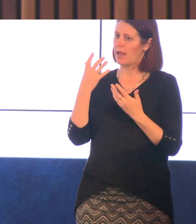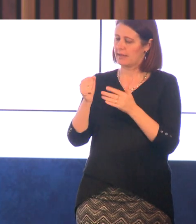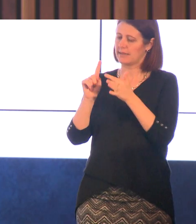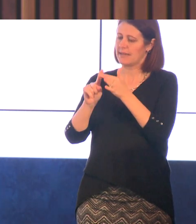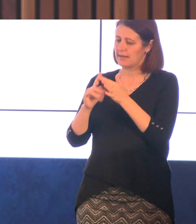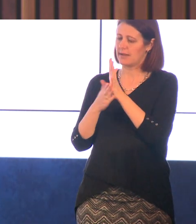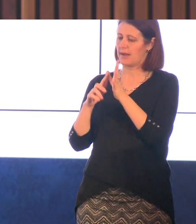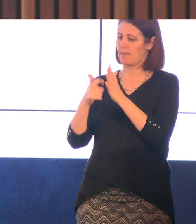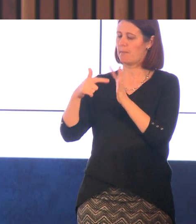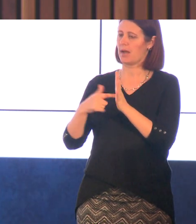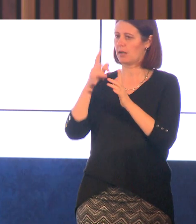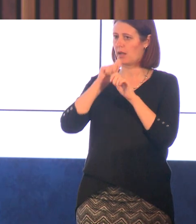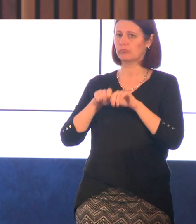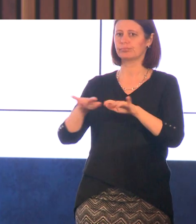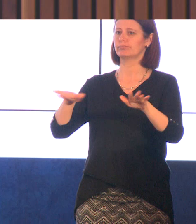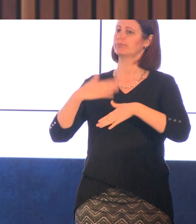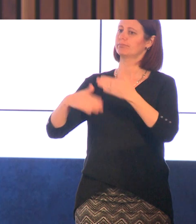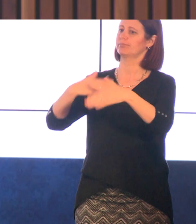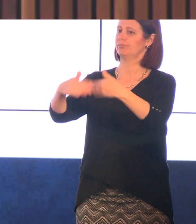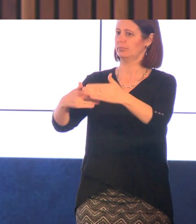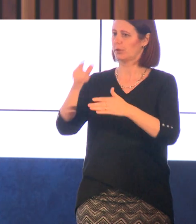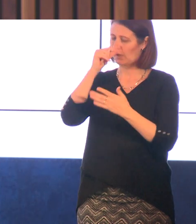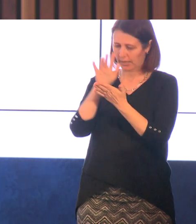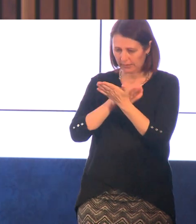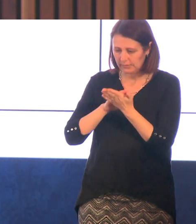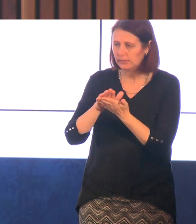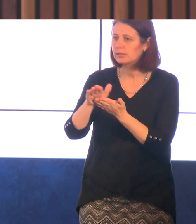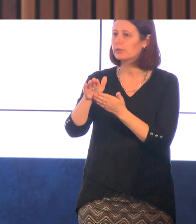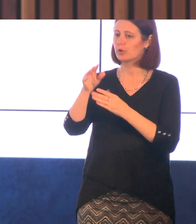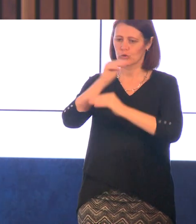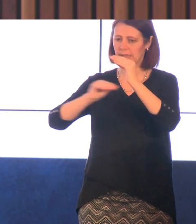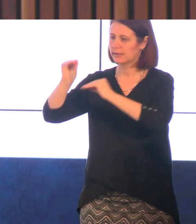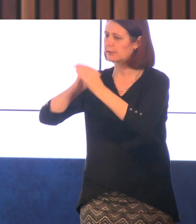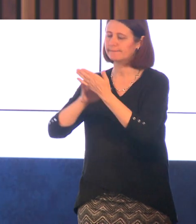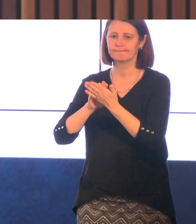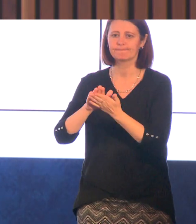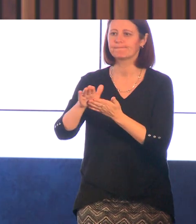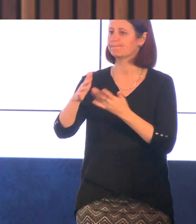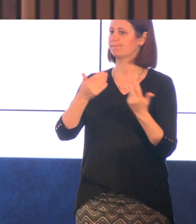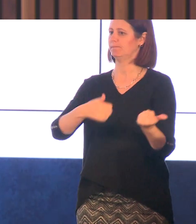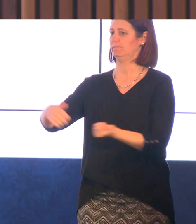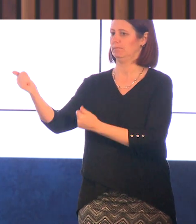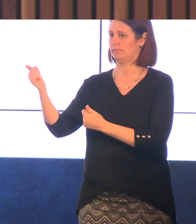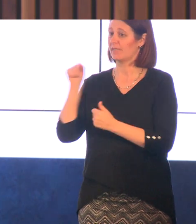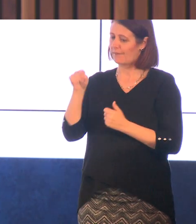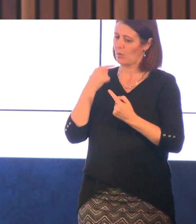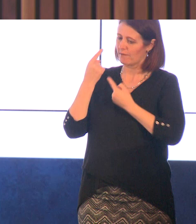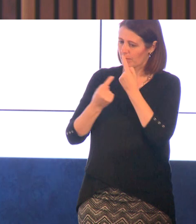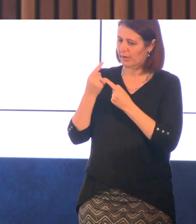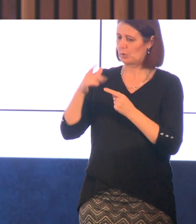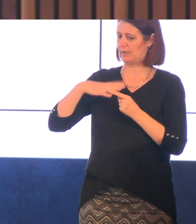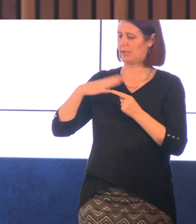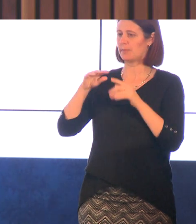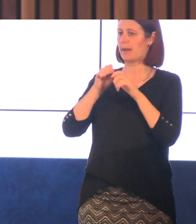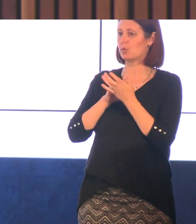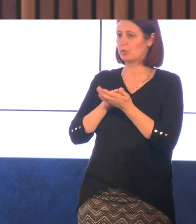e-market to flourish, and so to enable really efficient transactions to take place in this market and for information to